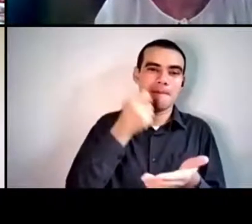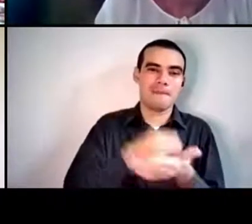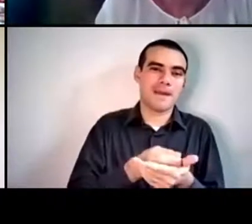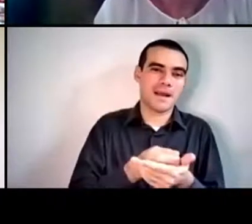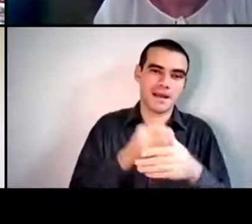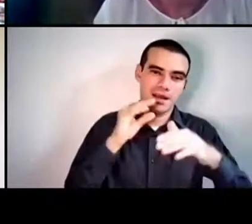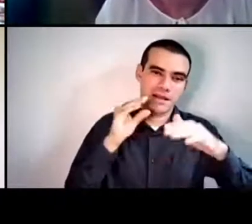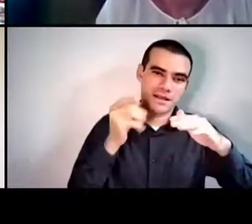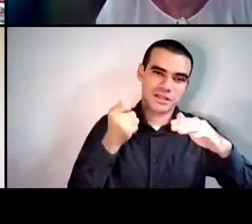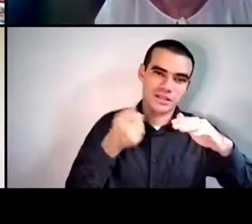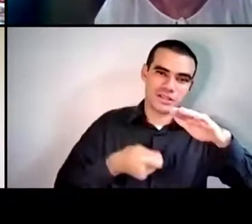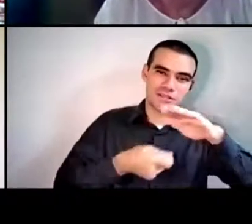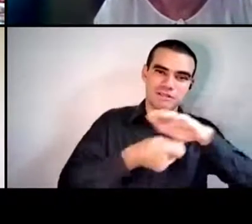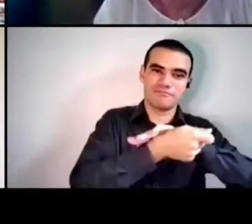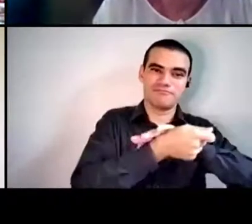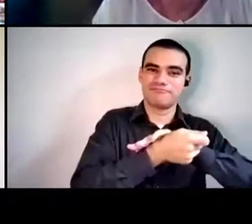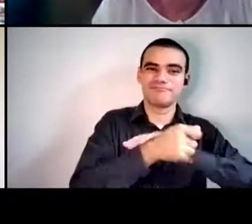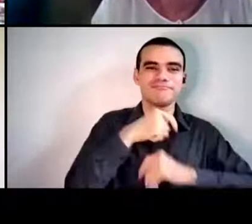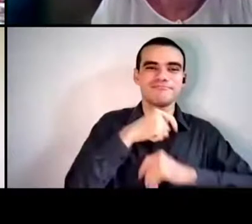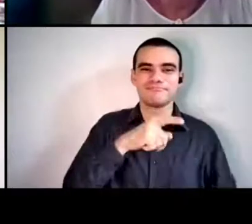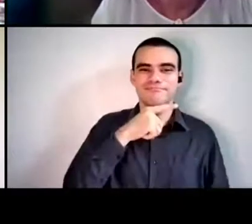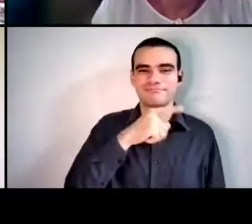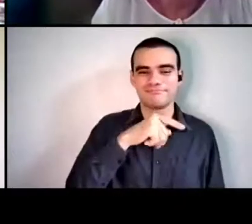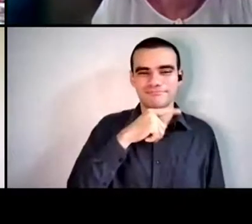not have the resources